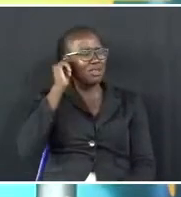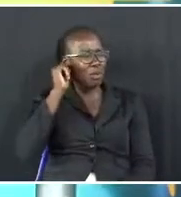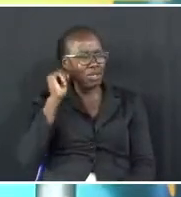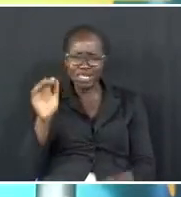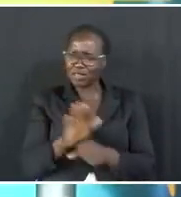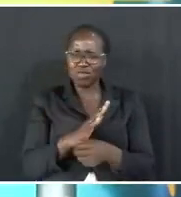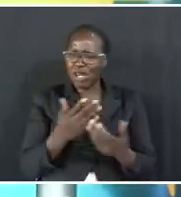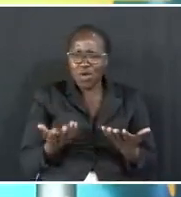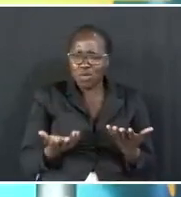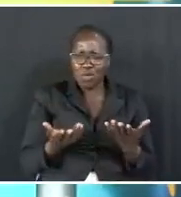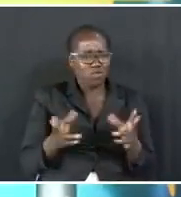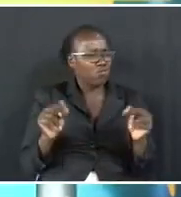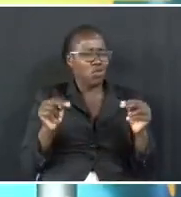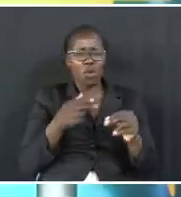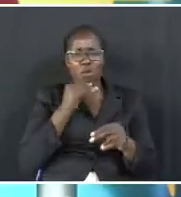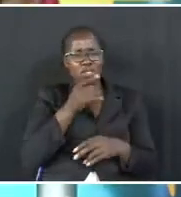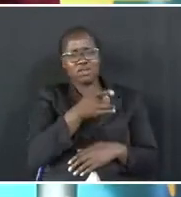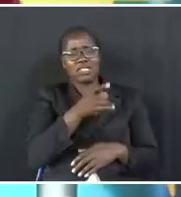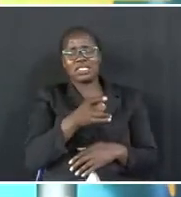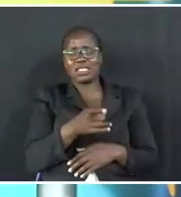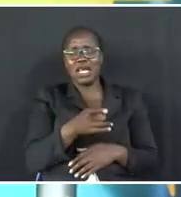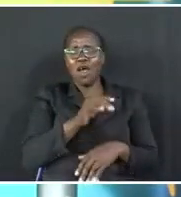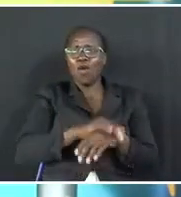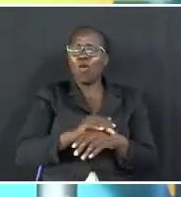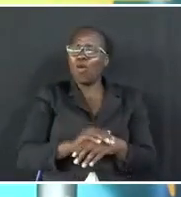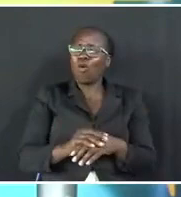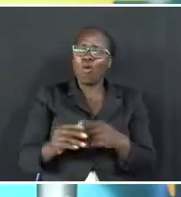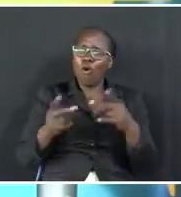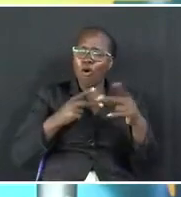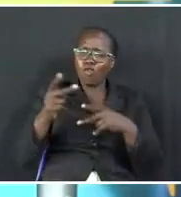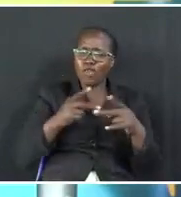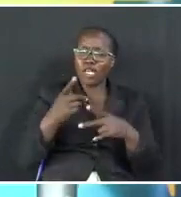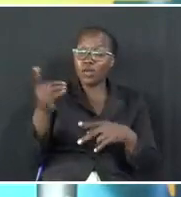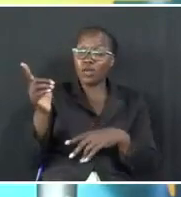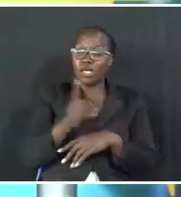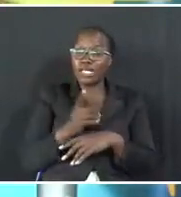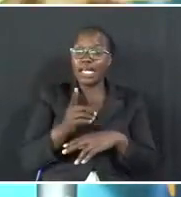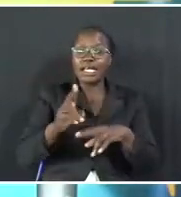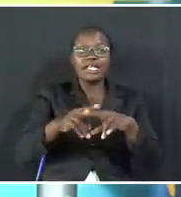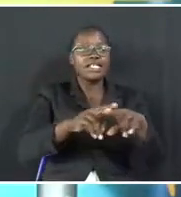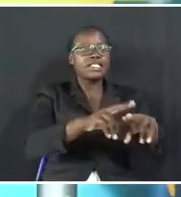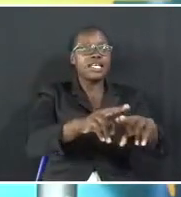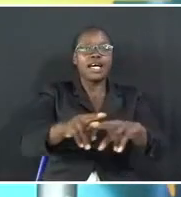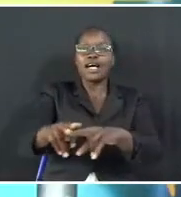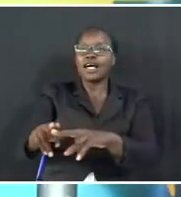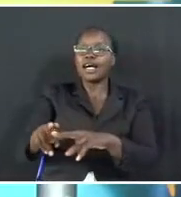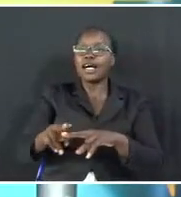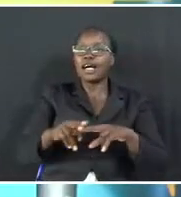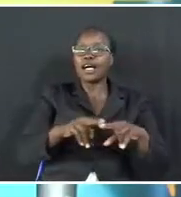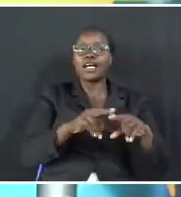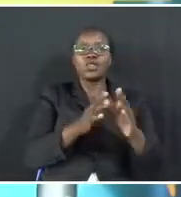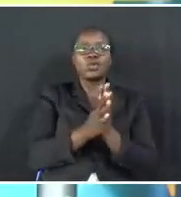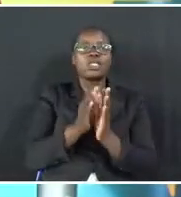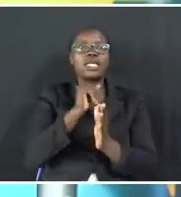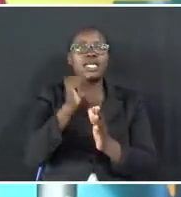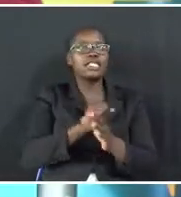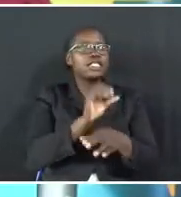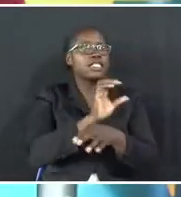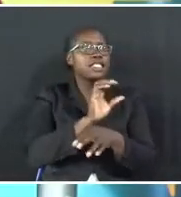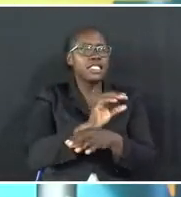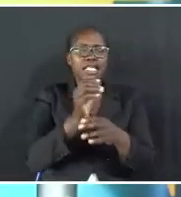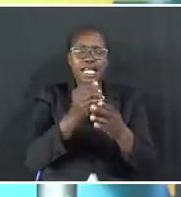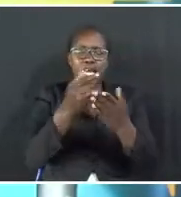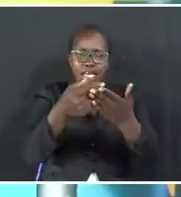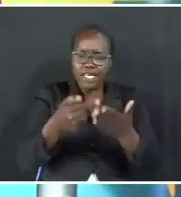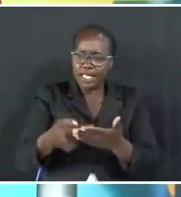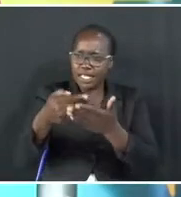obedient. No, this person is too good. And one day he even sat with the elders in the synagogue and discussed the